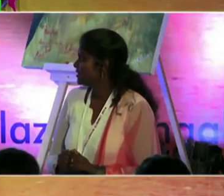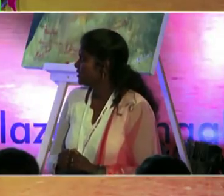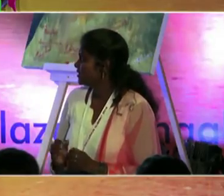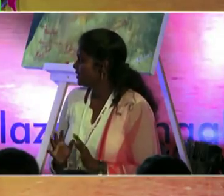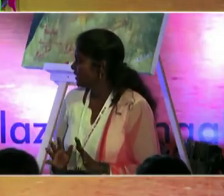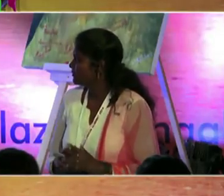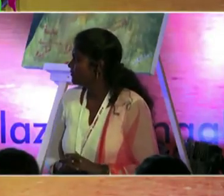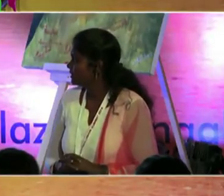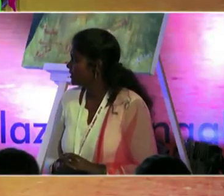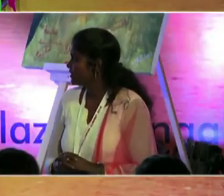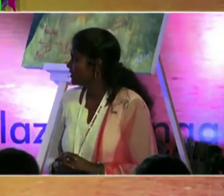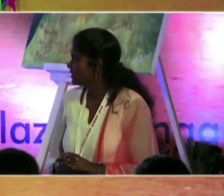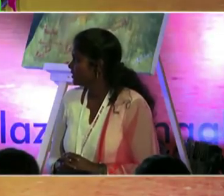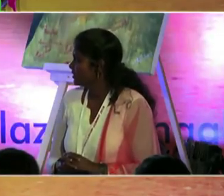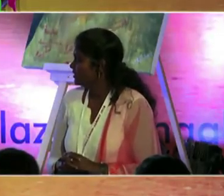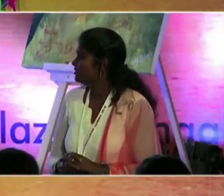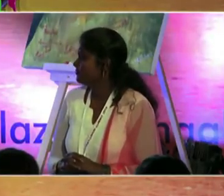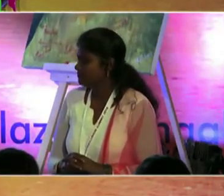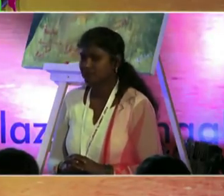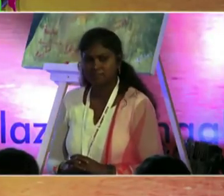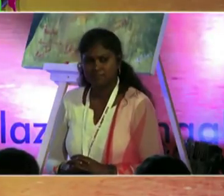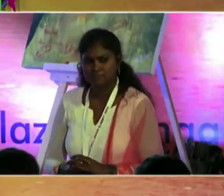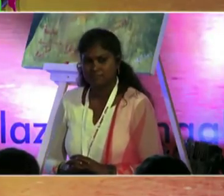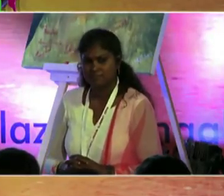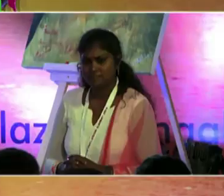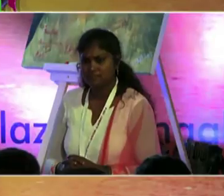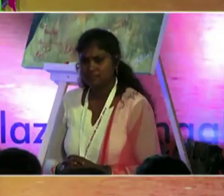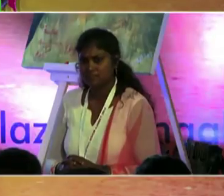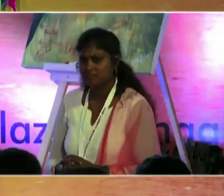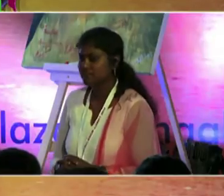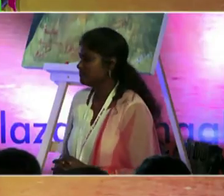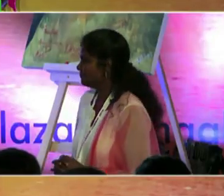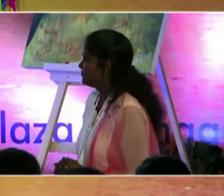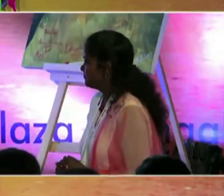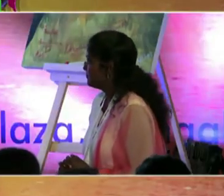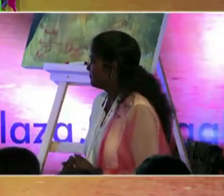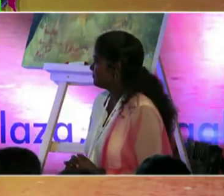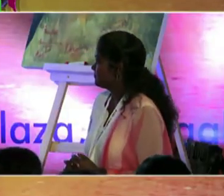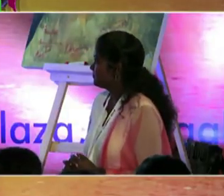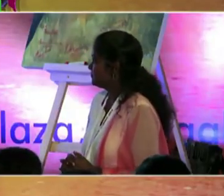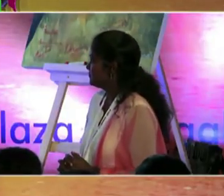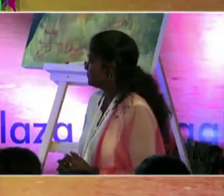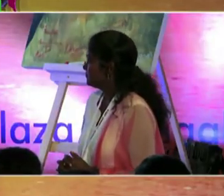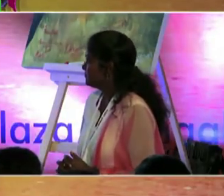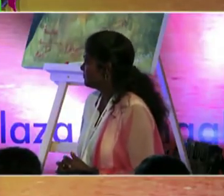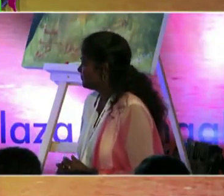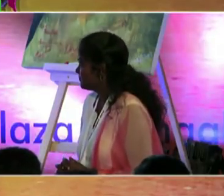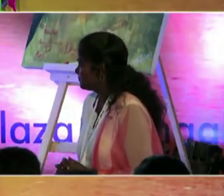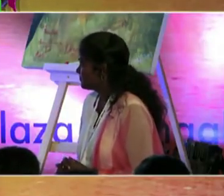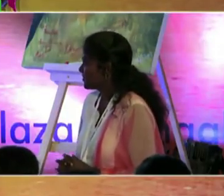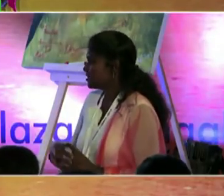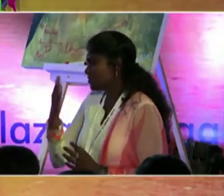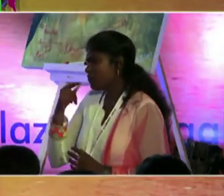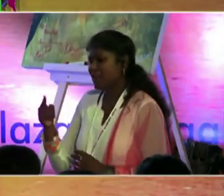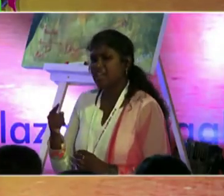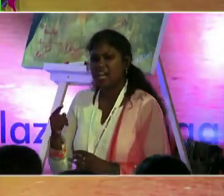as underdogs in every walk of life? Why are we seen with sympathy and